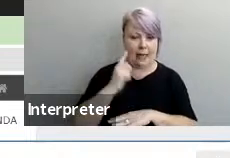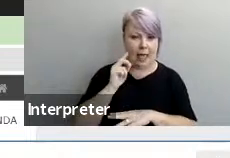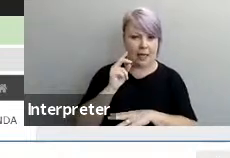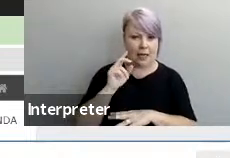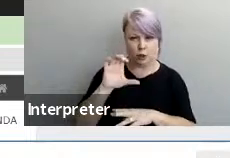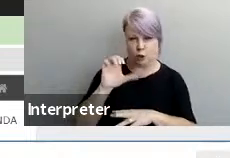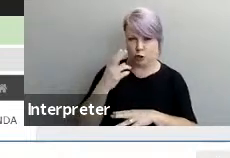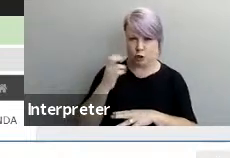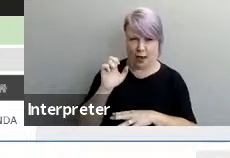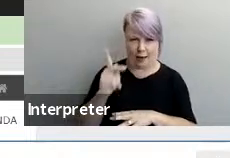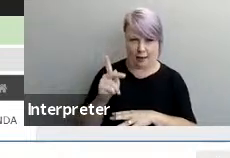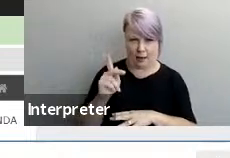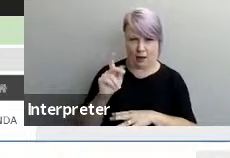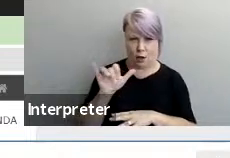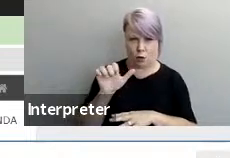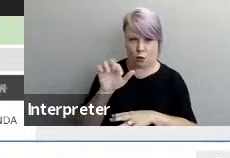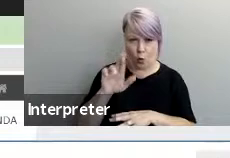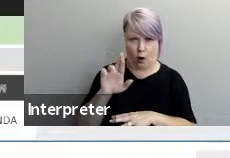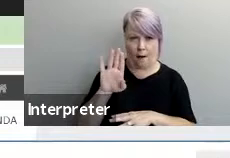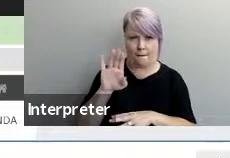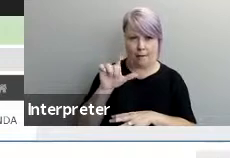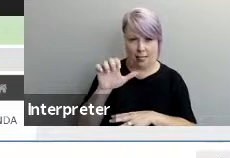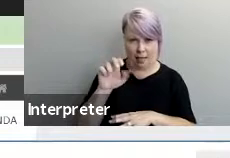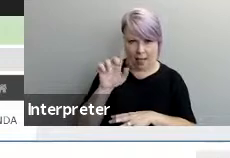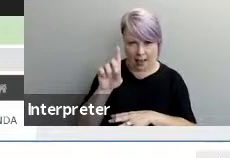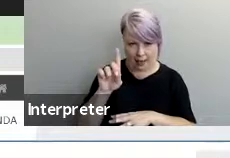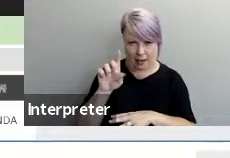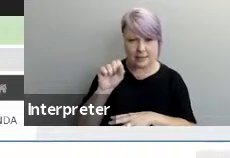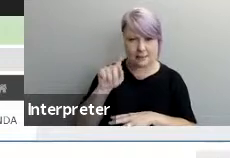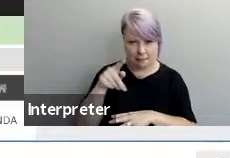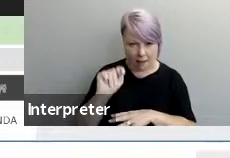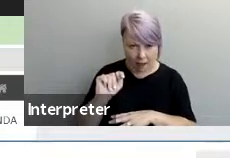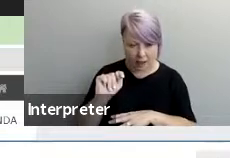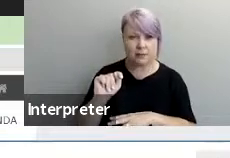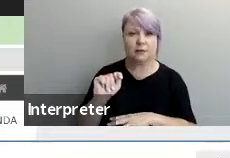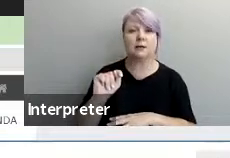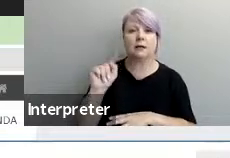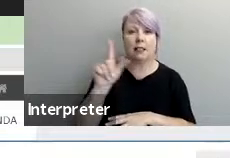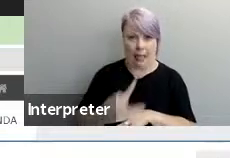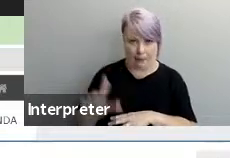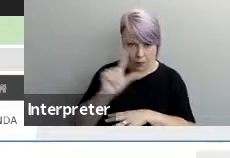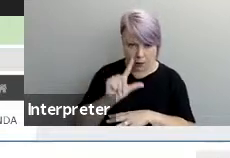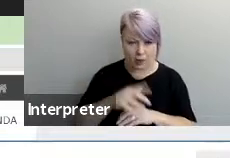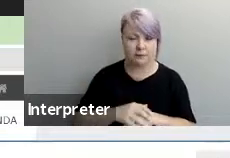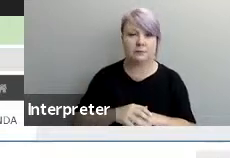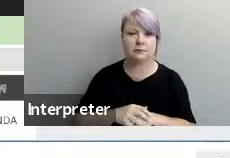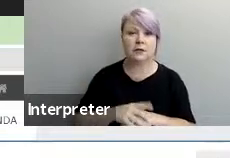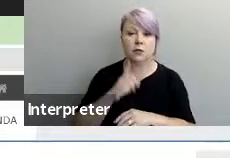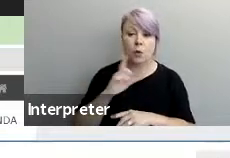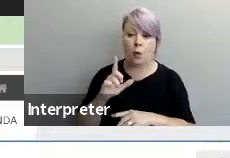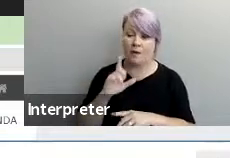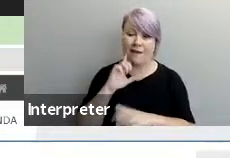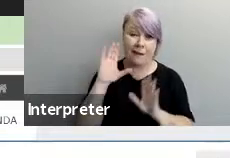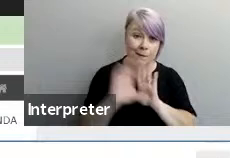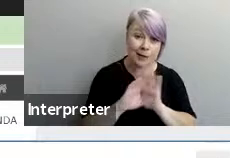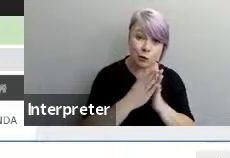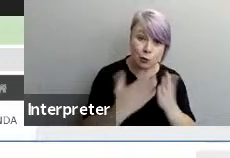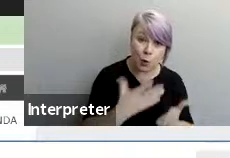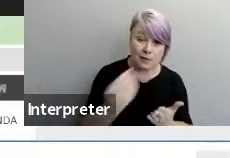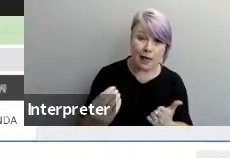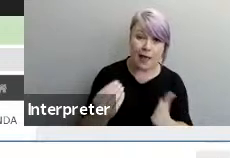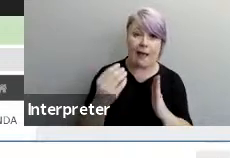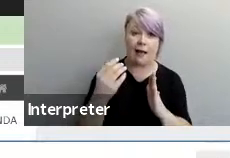focusing on having representation of all kids in literacy, including picture books and chapter books,